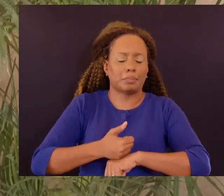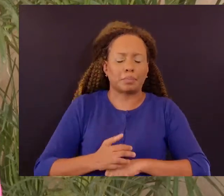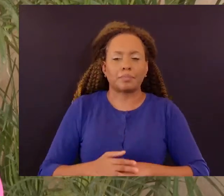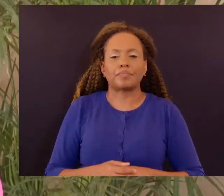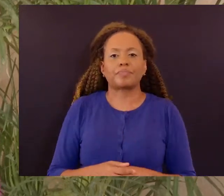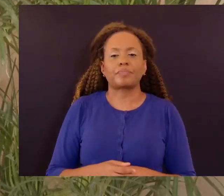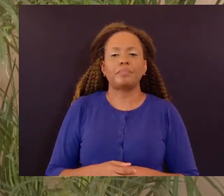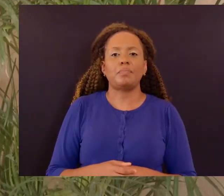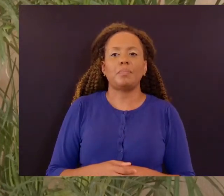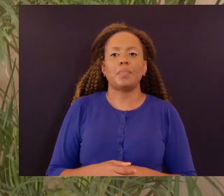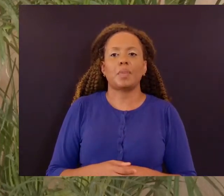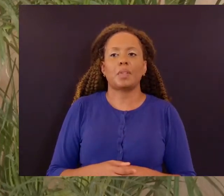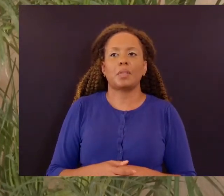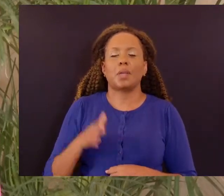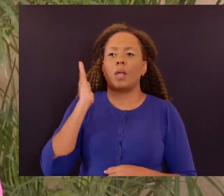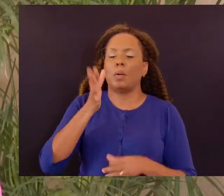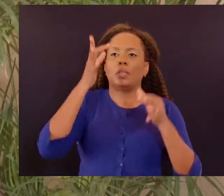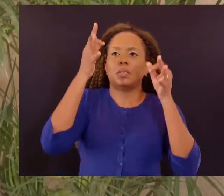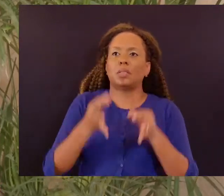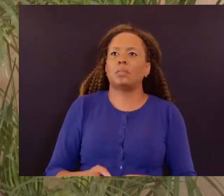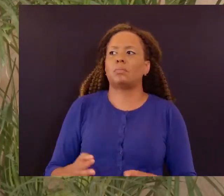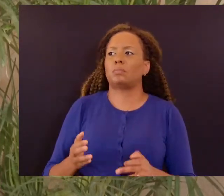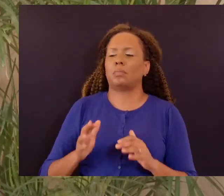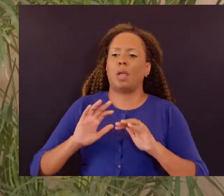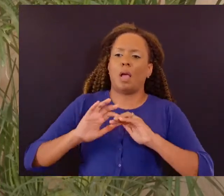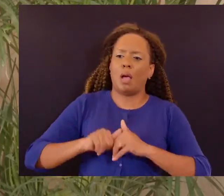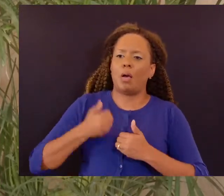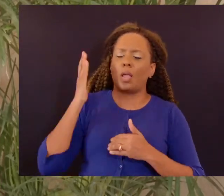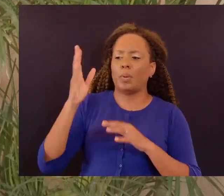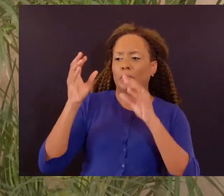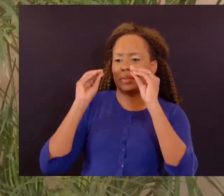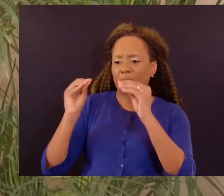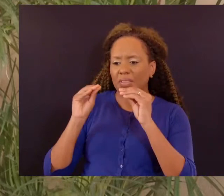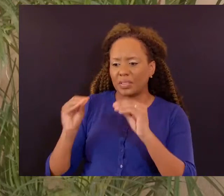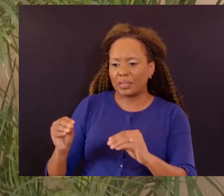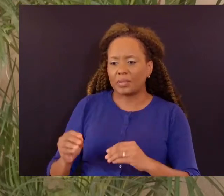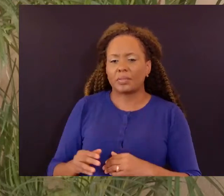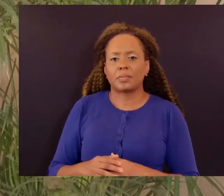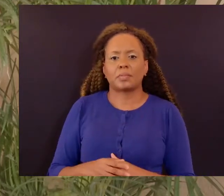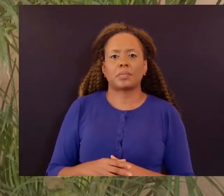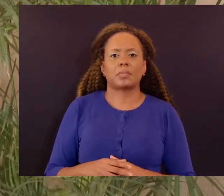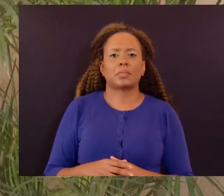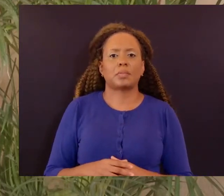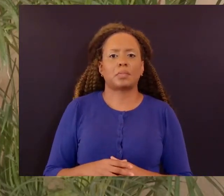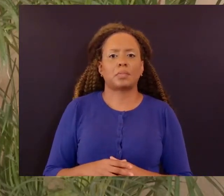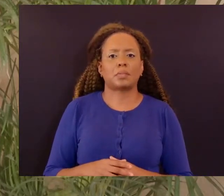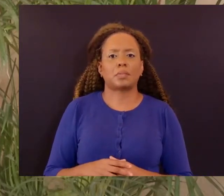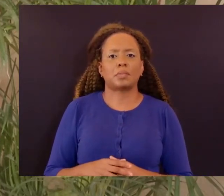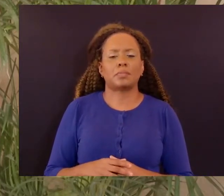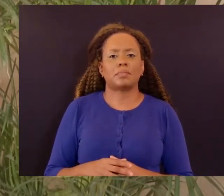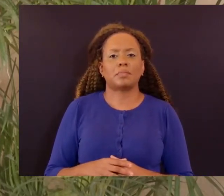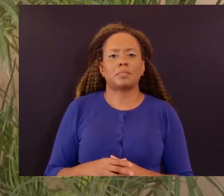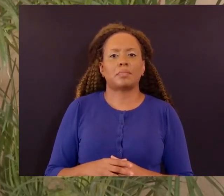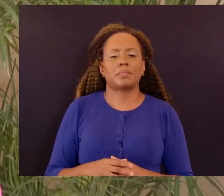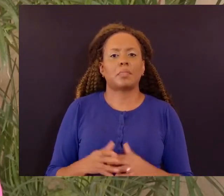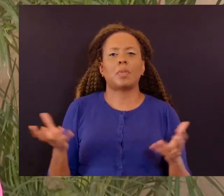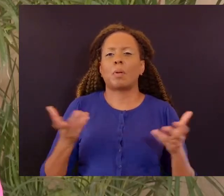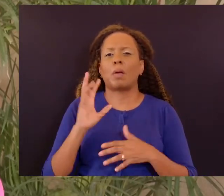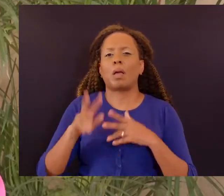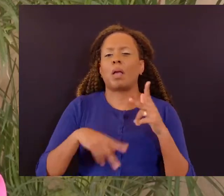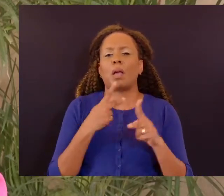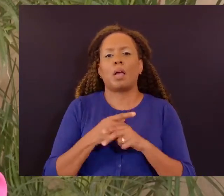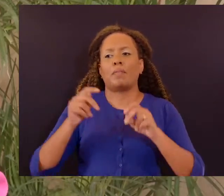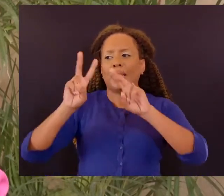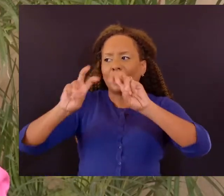determine how the remedial programs are going to be delivered, and they're going to determine the kind of assessment that